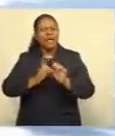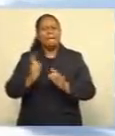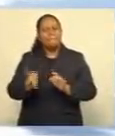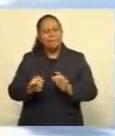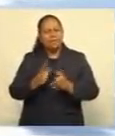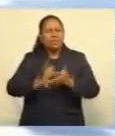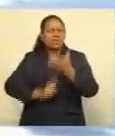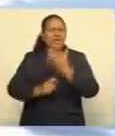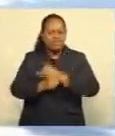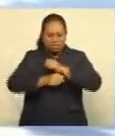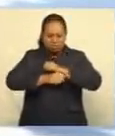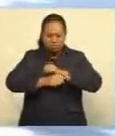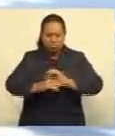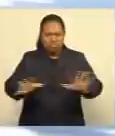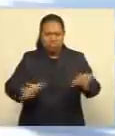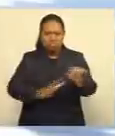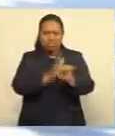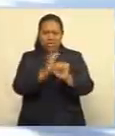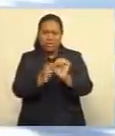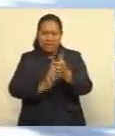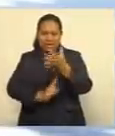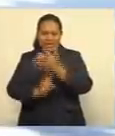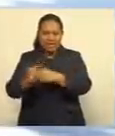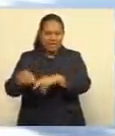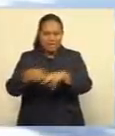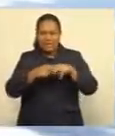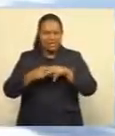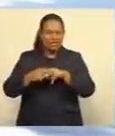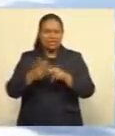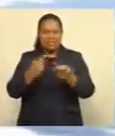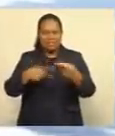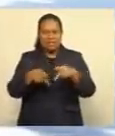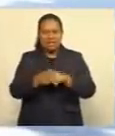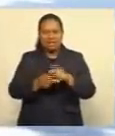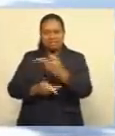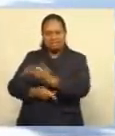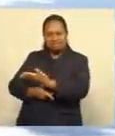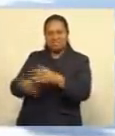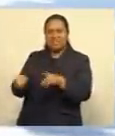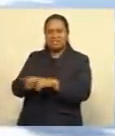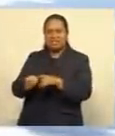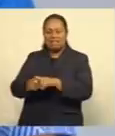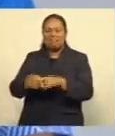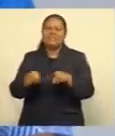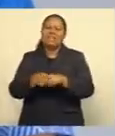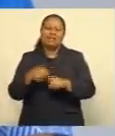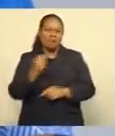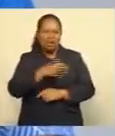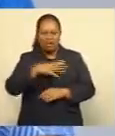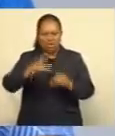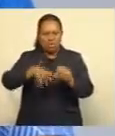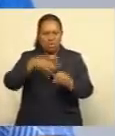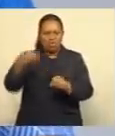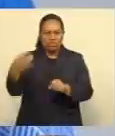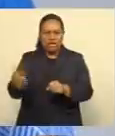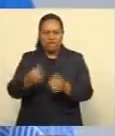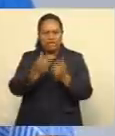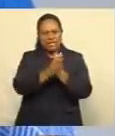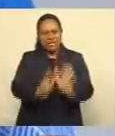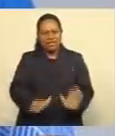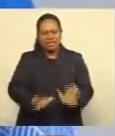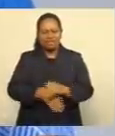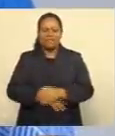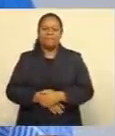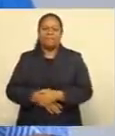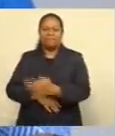outbreak of COVID cases in the country, this area has gone back to being a ghost town. All these properties within these